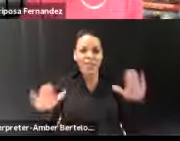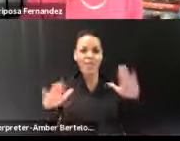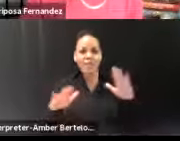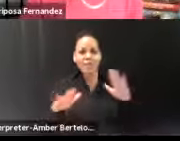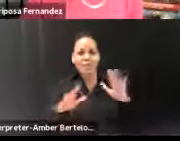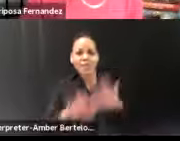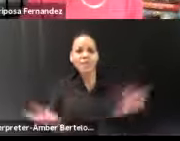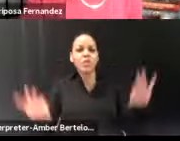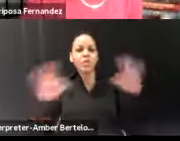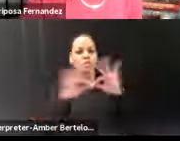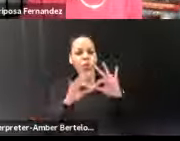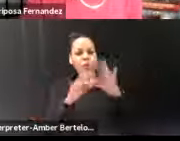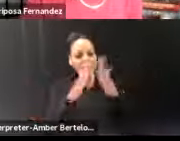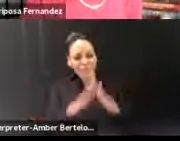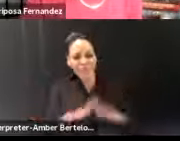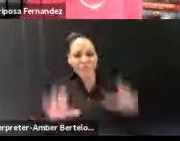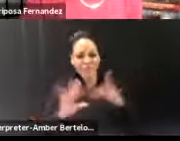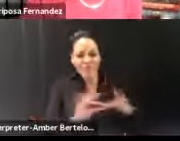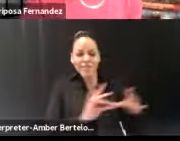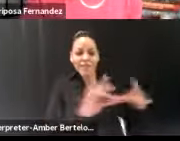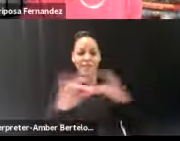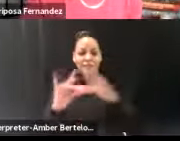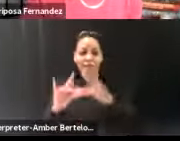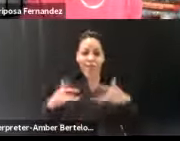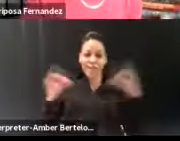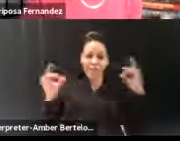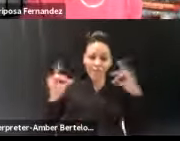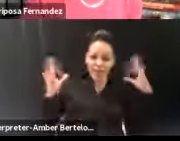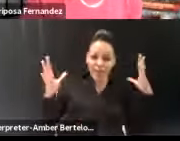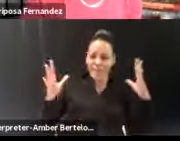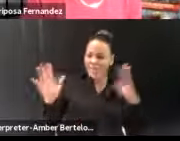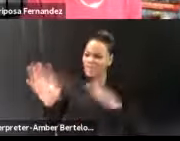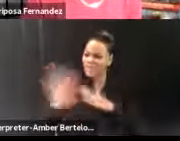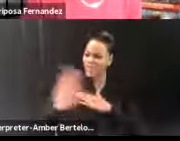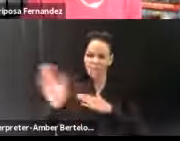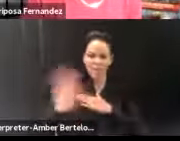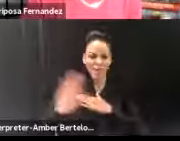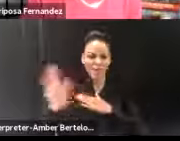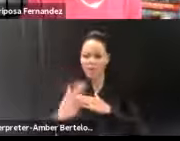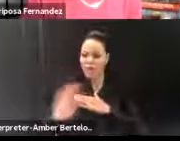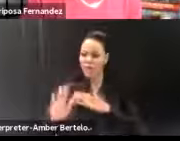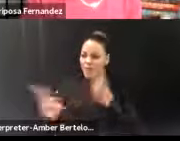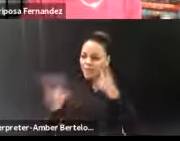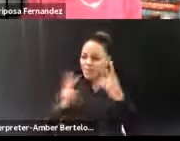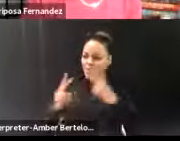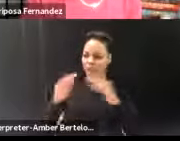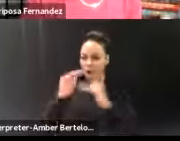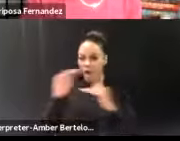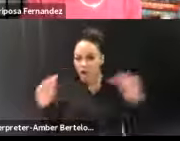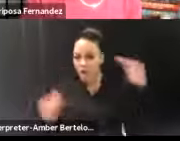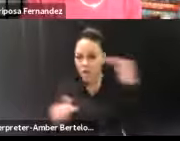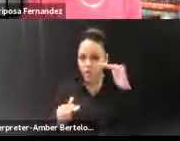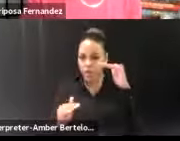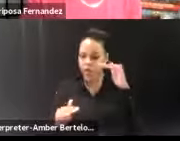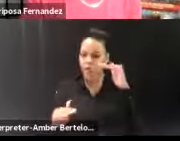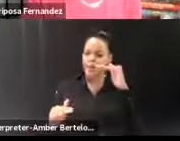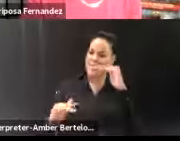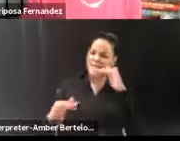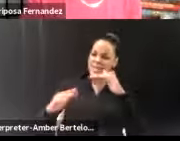con paz, free from violence on our own terms, dismantling injustice on a systemic